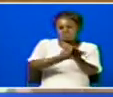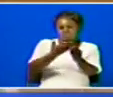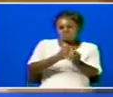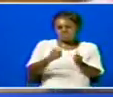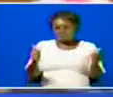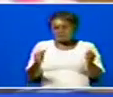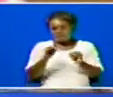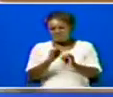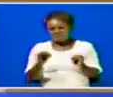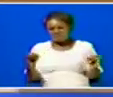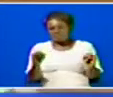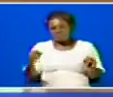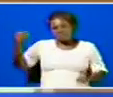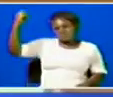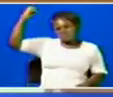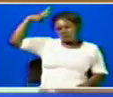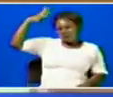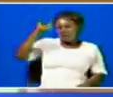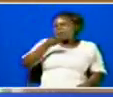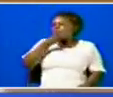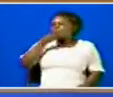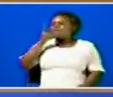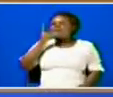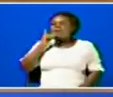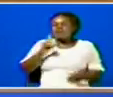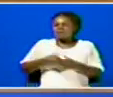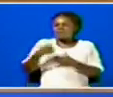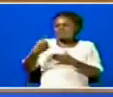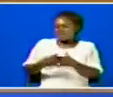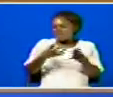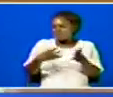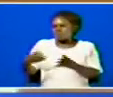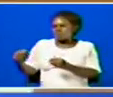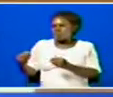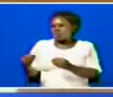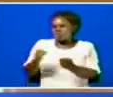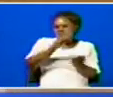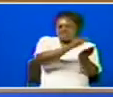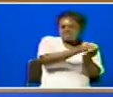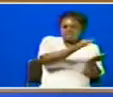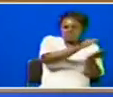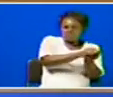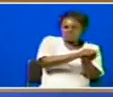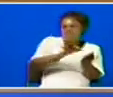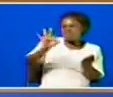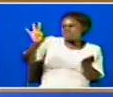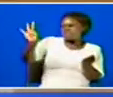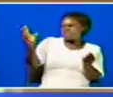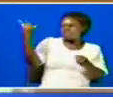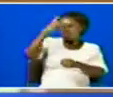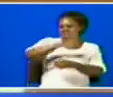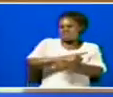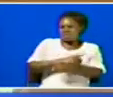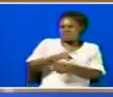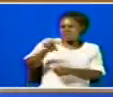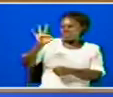unaitengeneza vizuri, unaikausha kwa jua. Alafu baadaye unaipeleka, unaiweka mahali na maliza kitu kama siku tatu. Siku mbili,